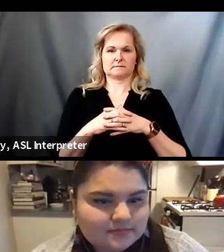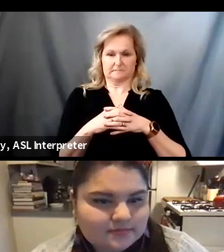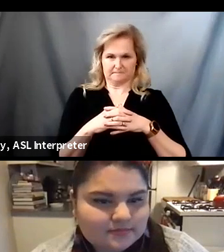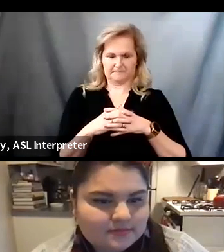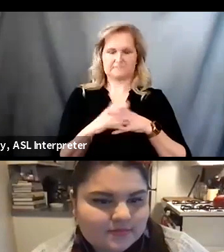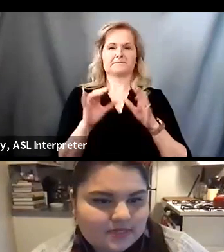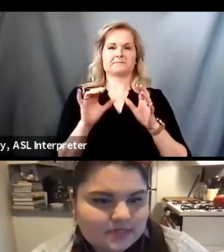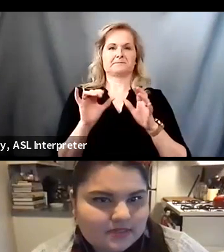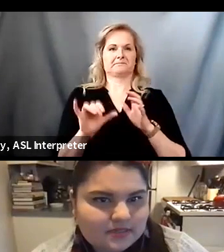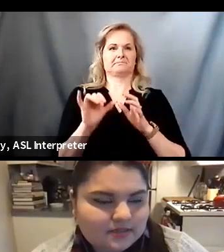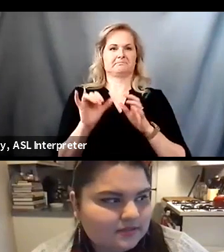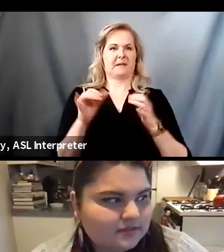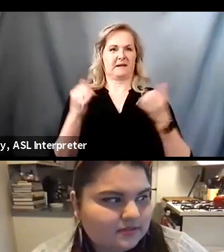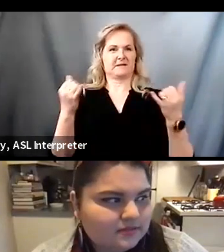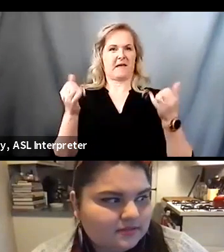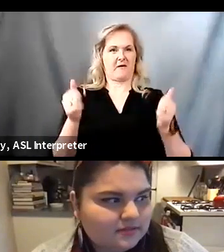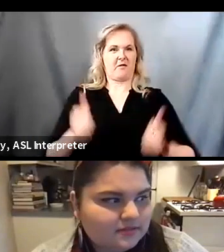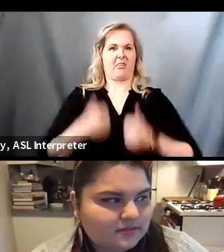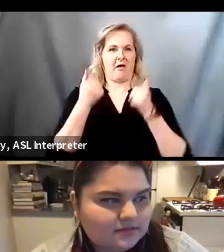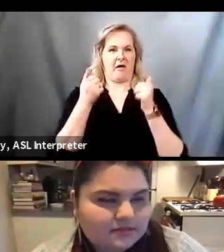Okay, we're live.